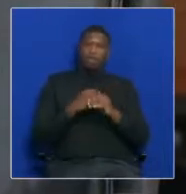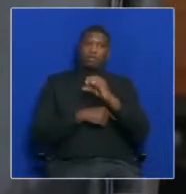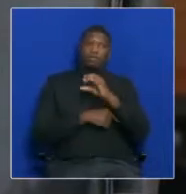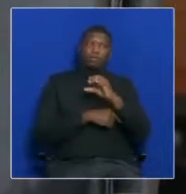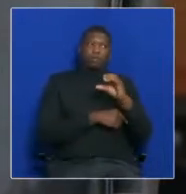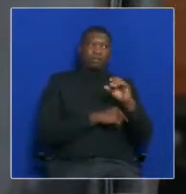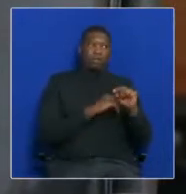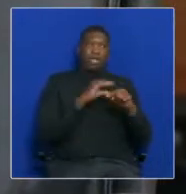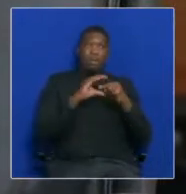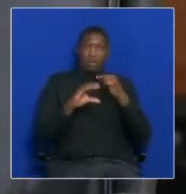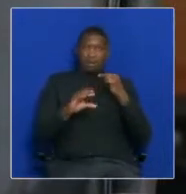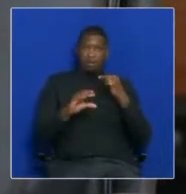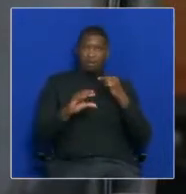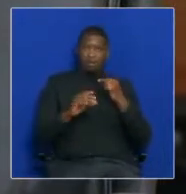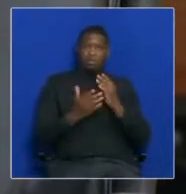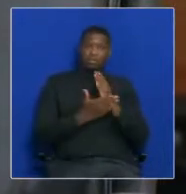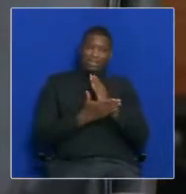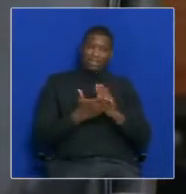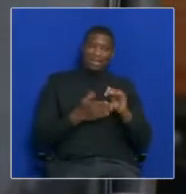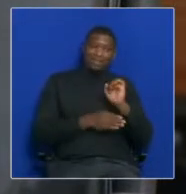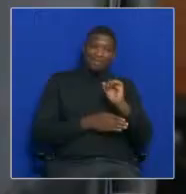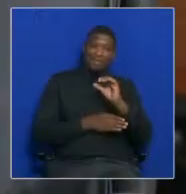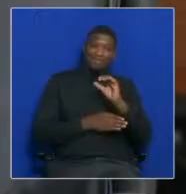emails, they were sent directly to you.